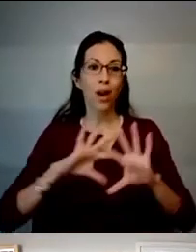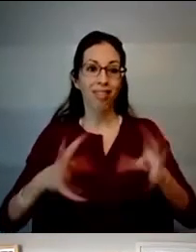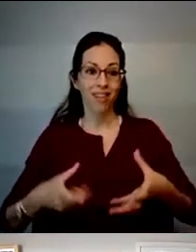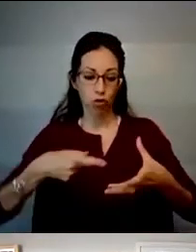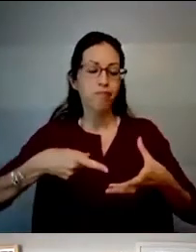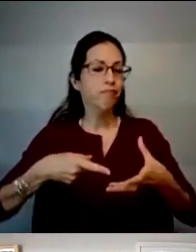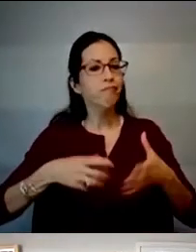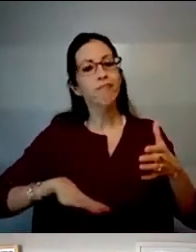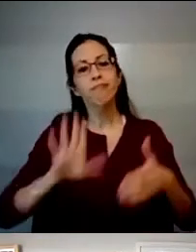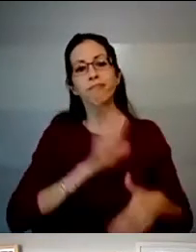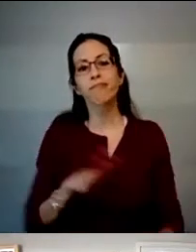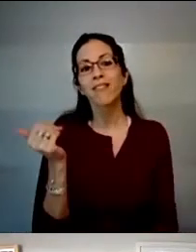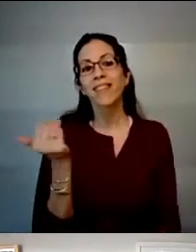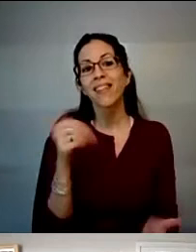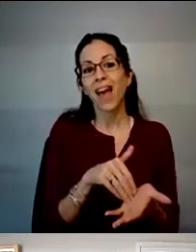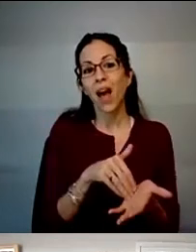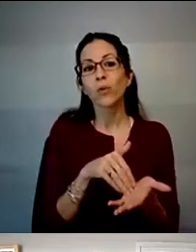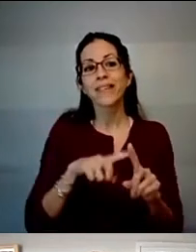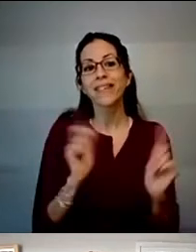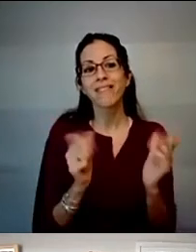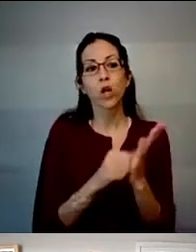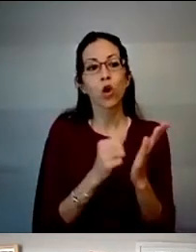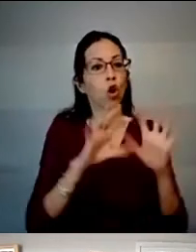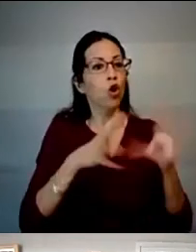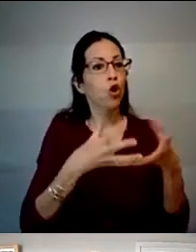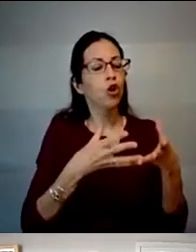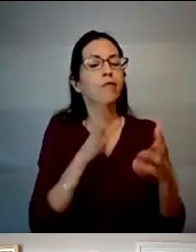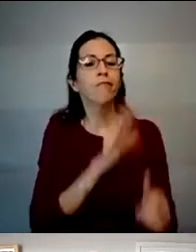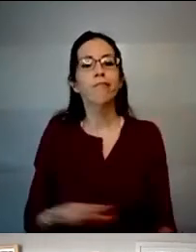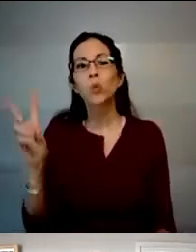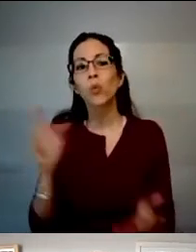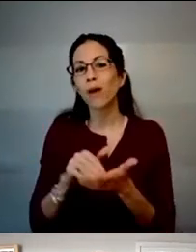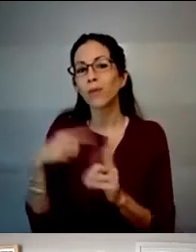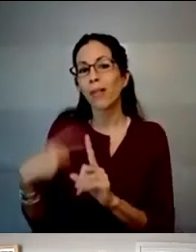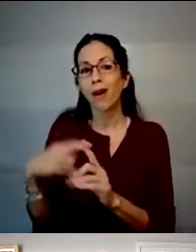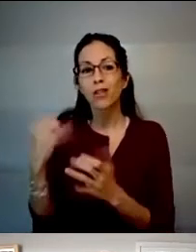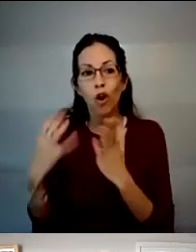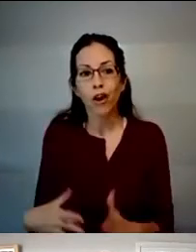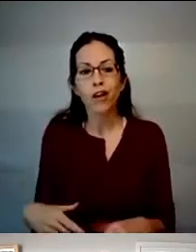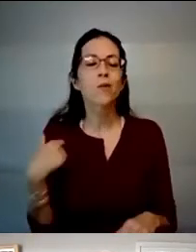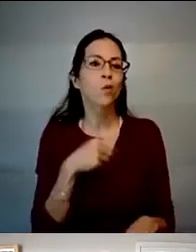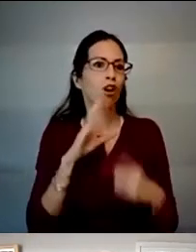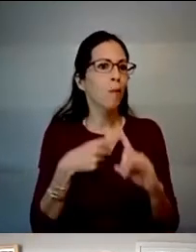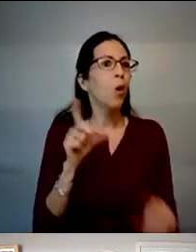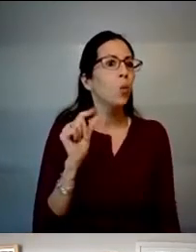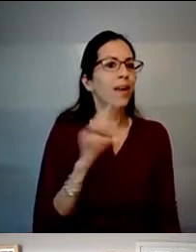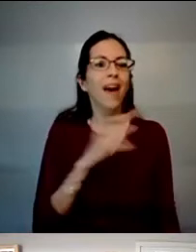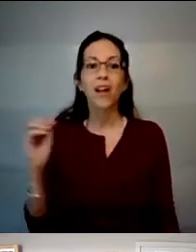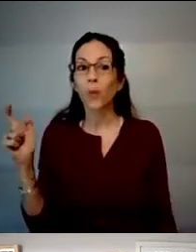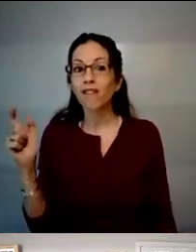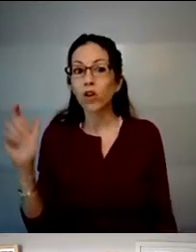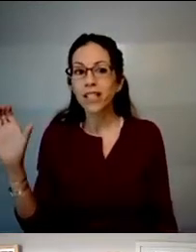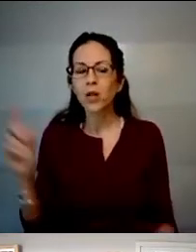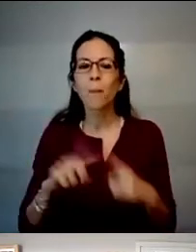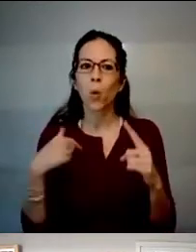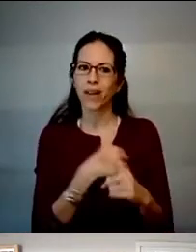by 2,000 plus artists, encompasses the whole of the 20th and 21st century, but we have a particular focus of the